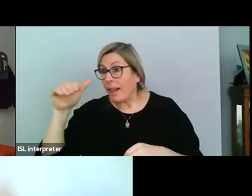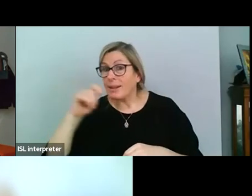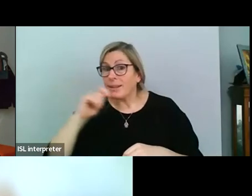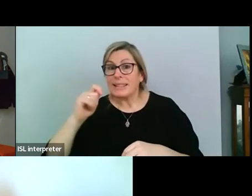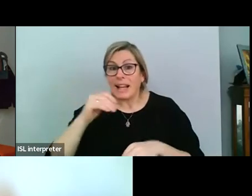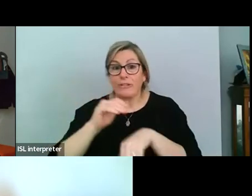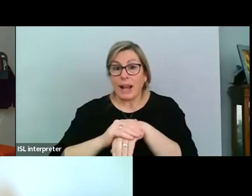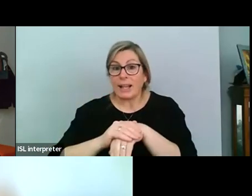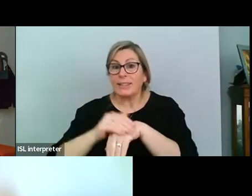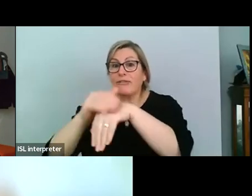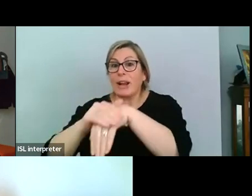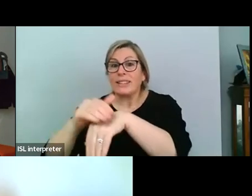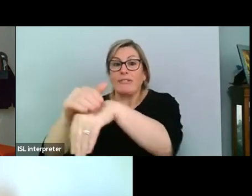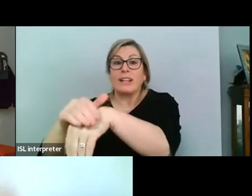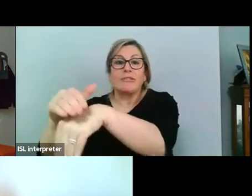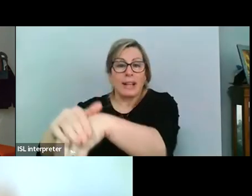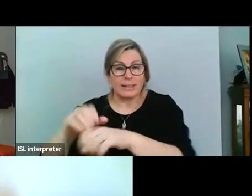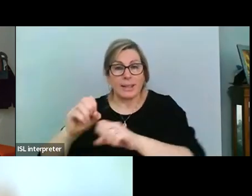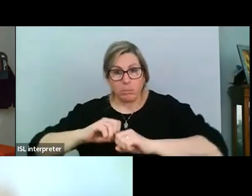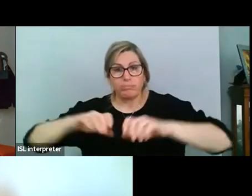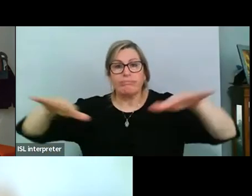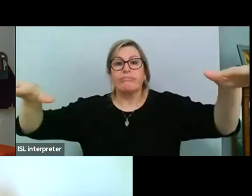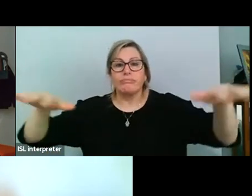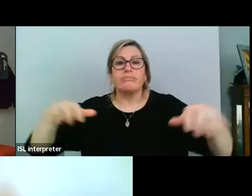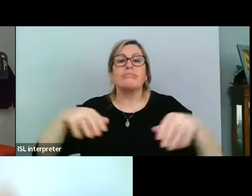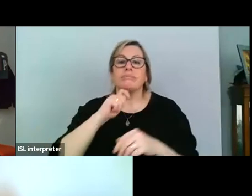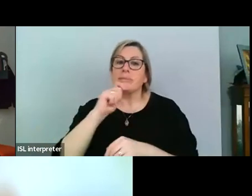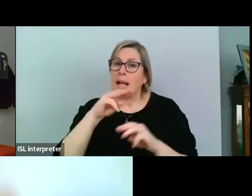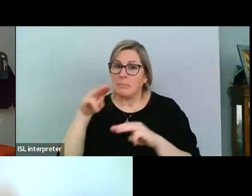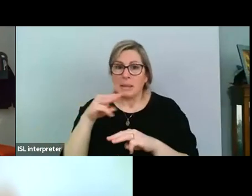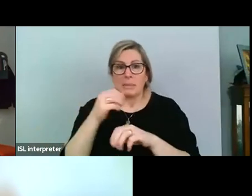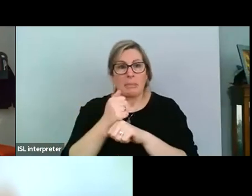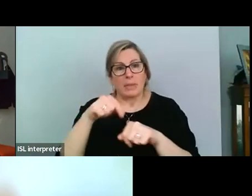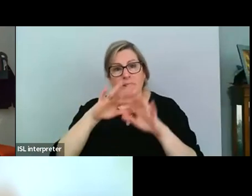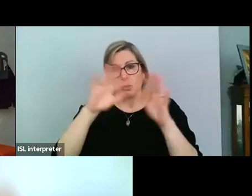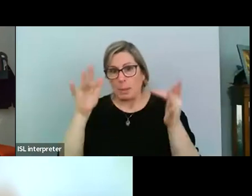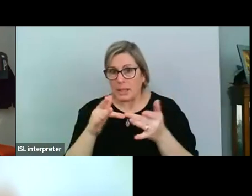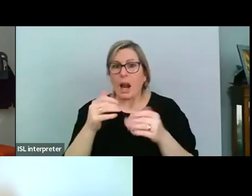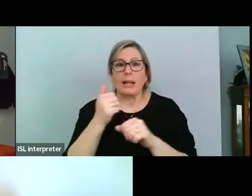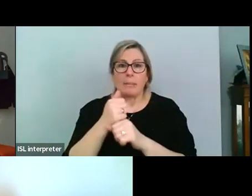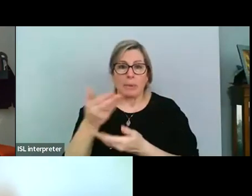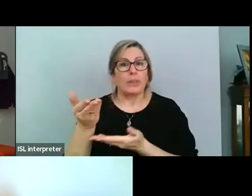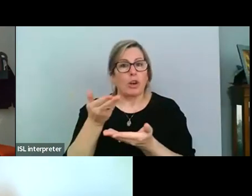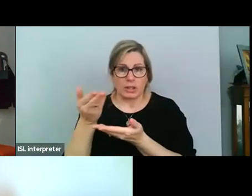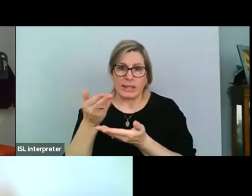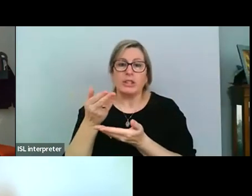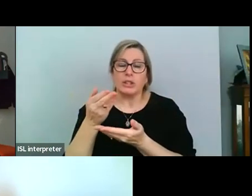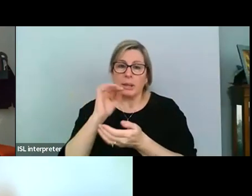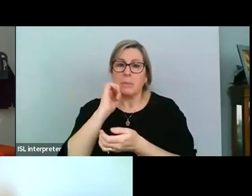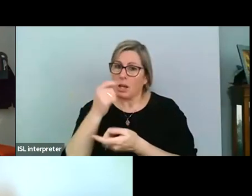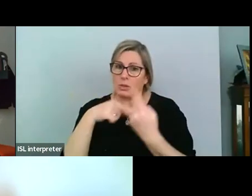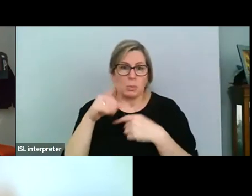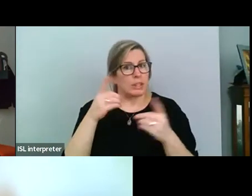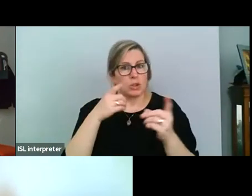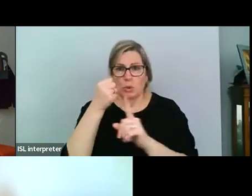guide, let people know about this webinar, and let people know about the consultation, because we have been doing a